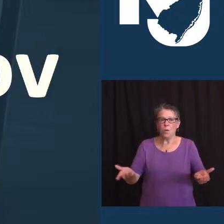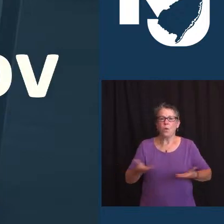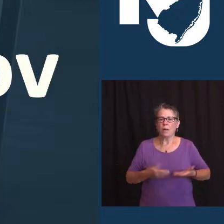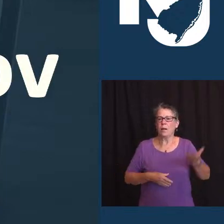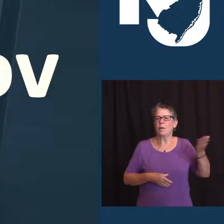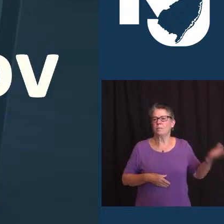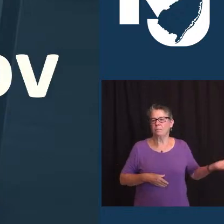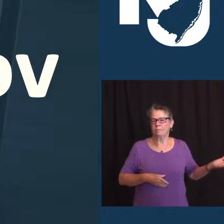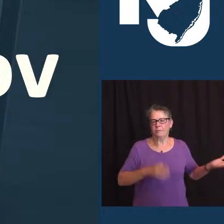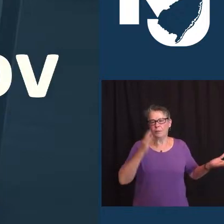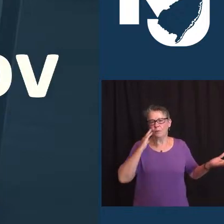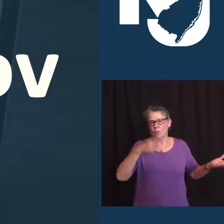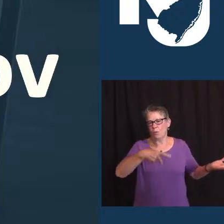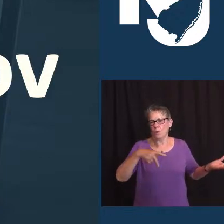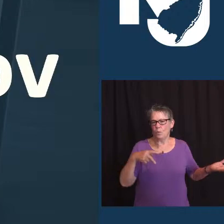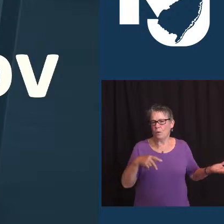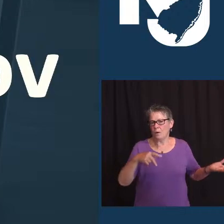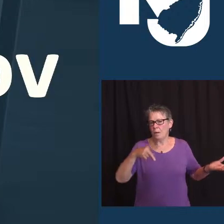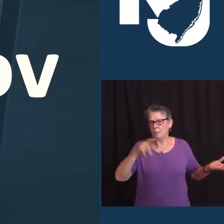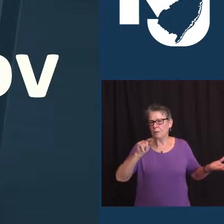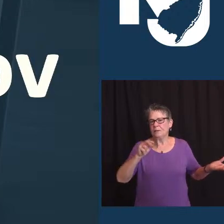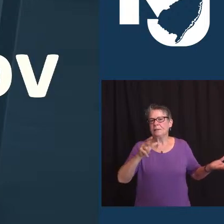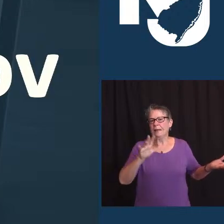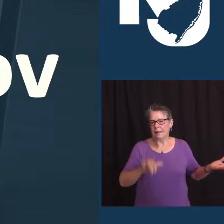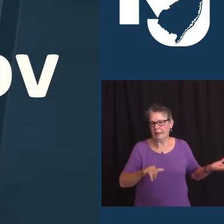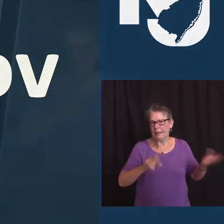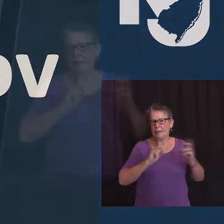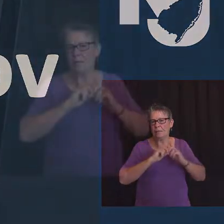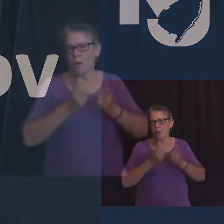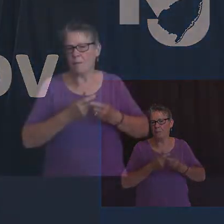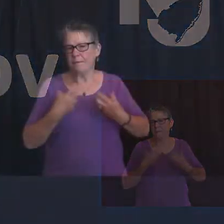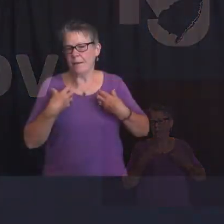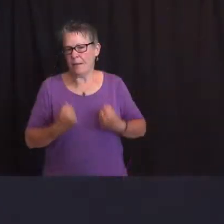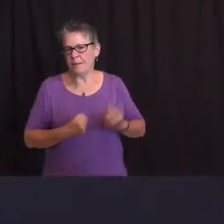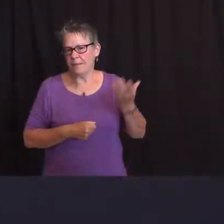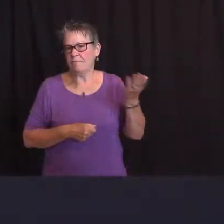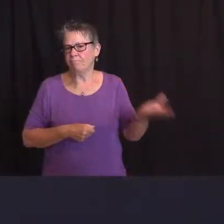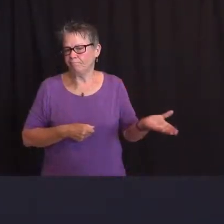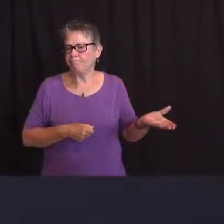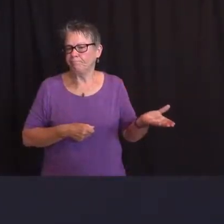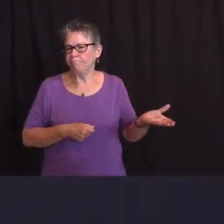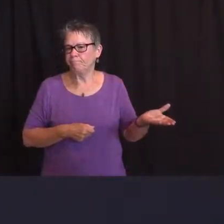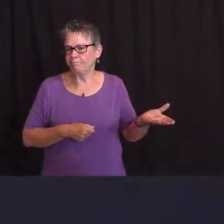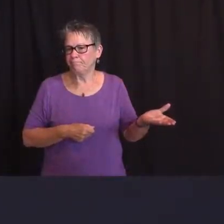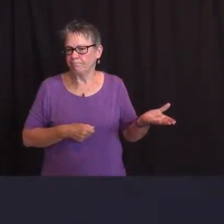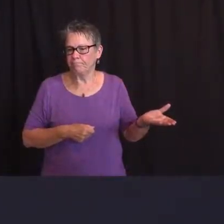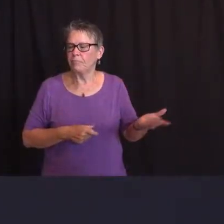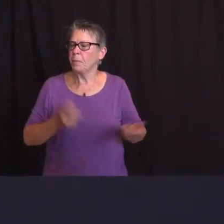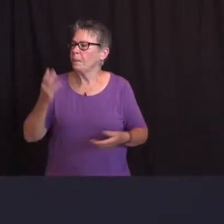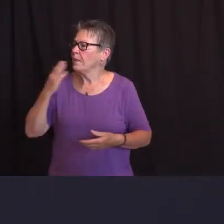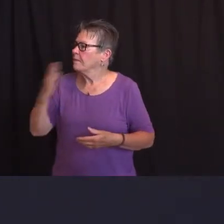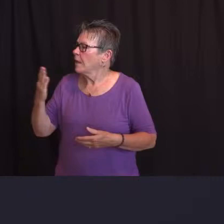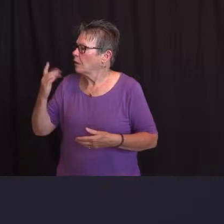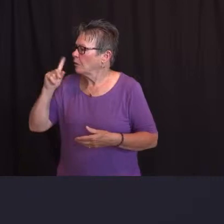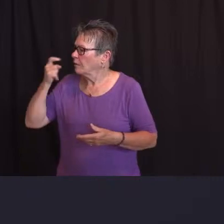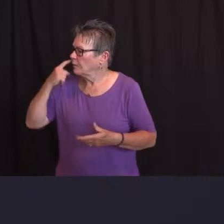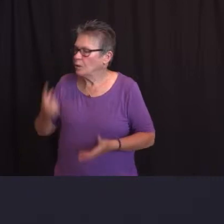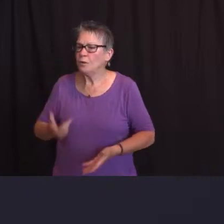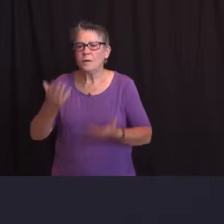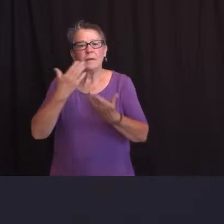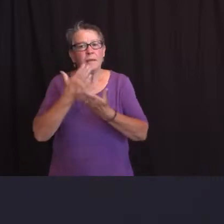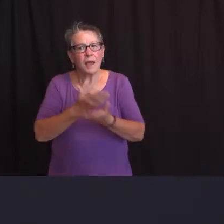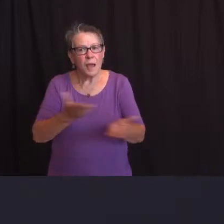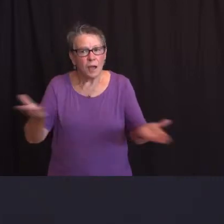introduction, the Commissioner of the Department of Health, Judy Persichilli. Thank you, Governor, and good afternoon. Well, as the Governor